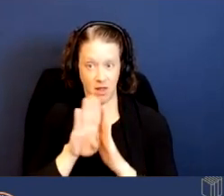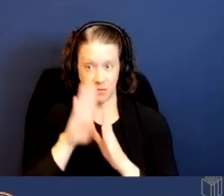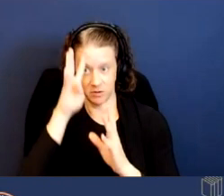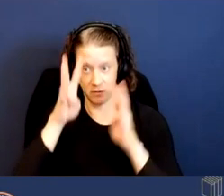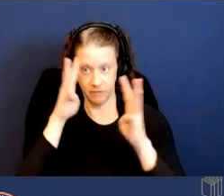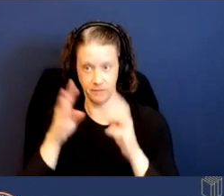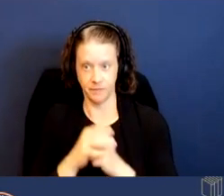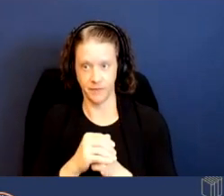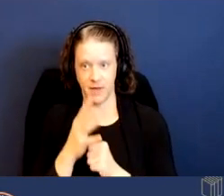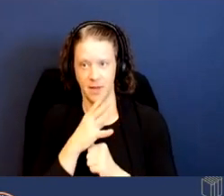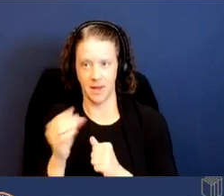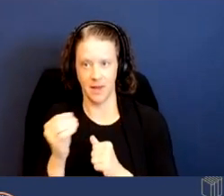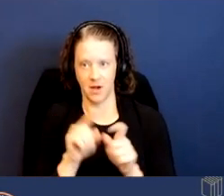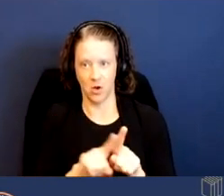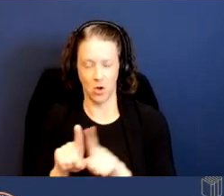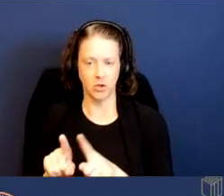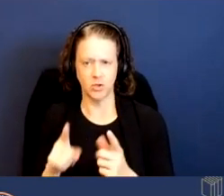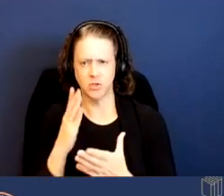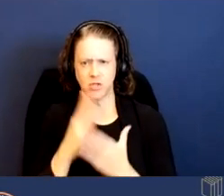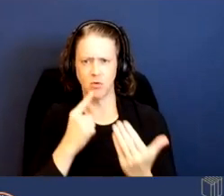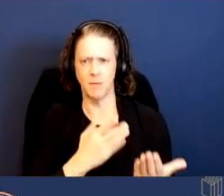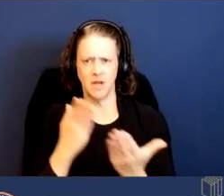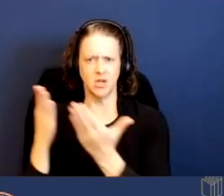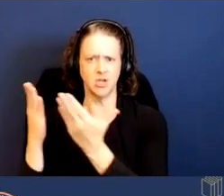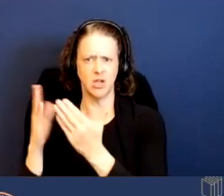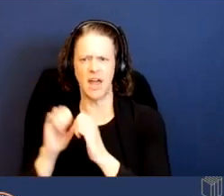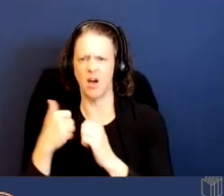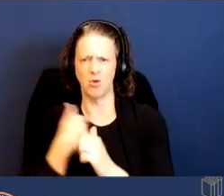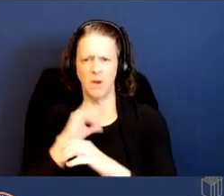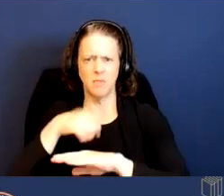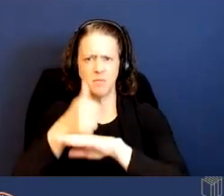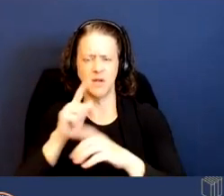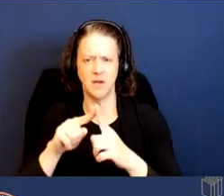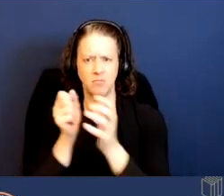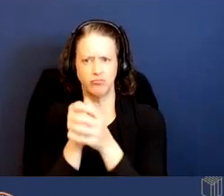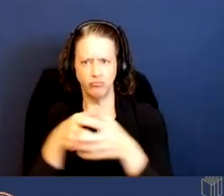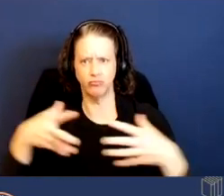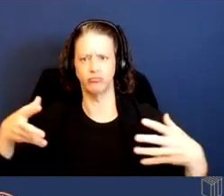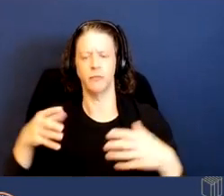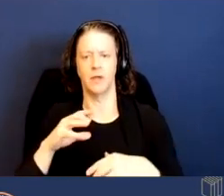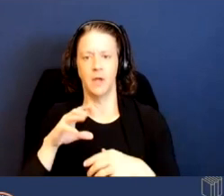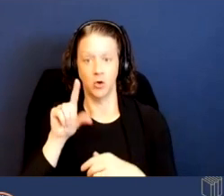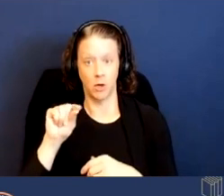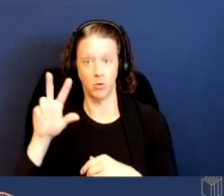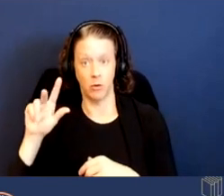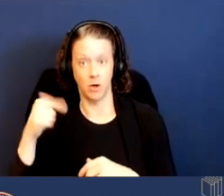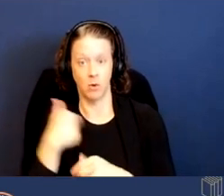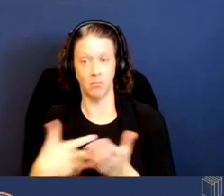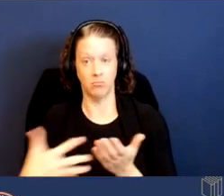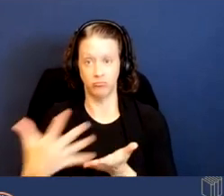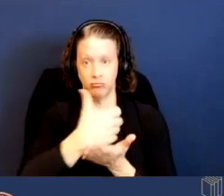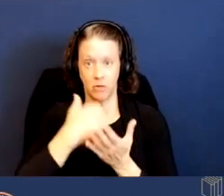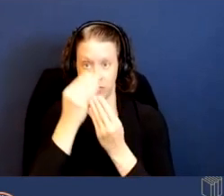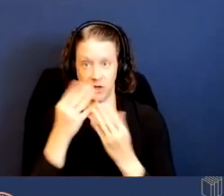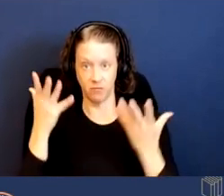along with some recommendations on how we sort of implement and scale up. So in 2023, once we have all of that information, that's